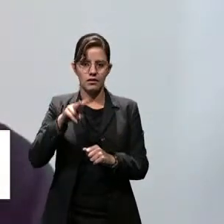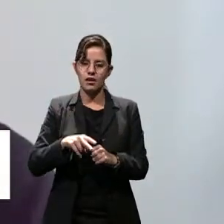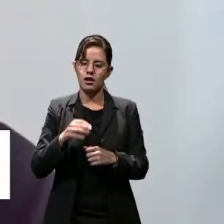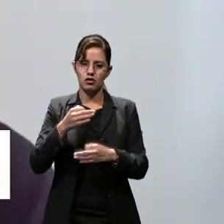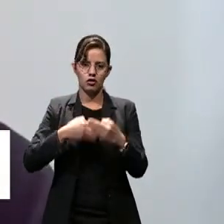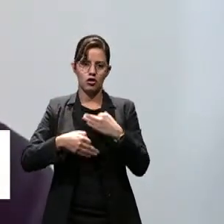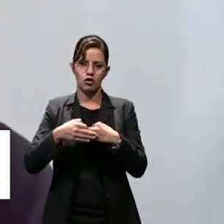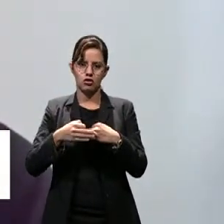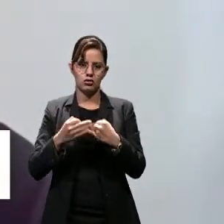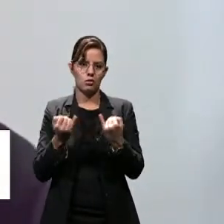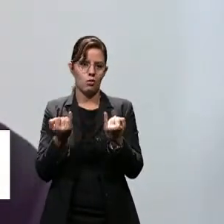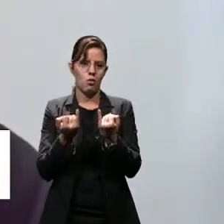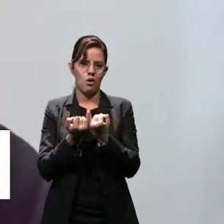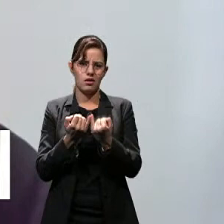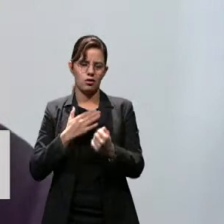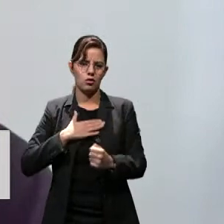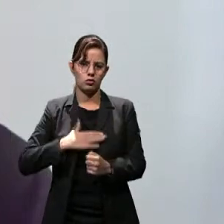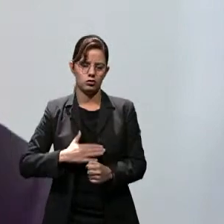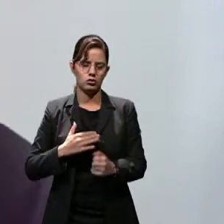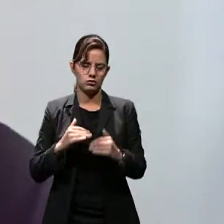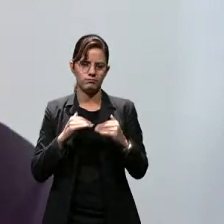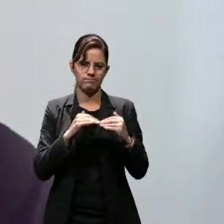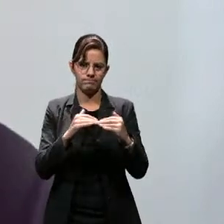this is a very interesting line of work.